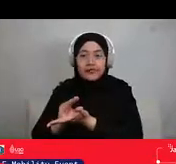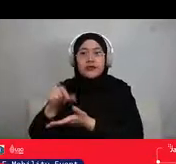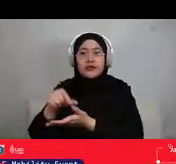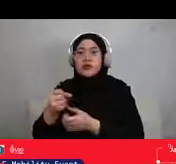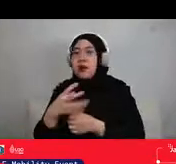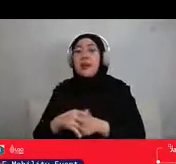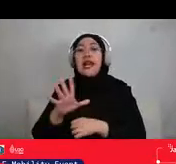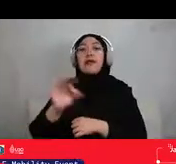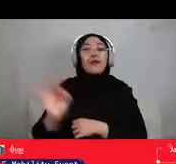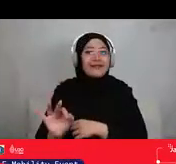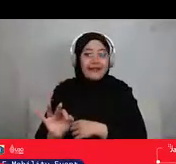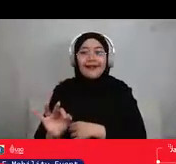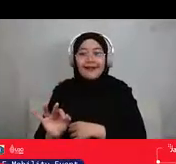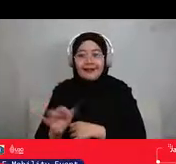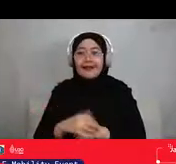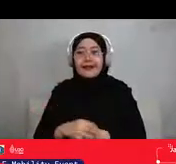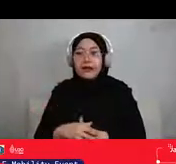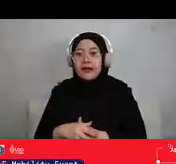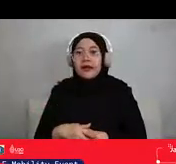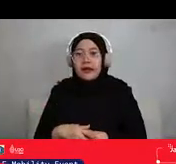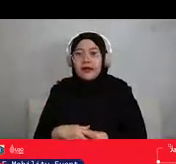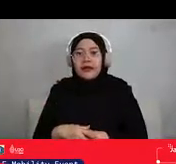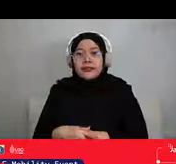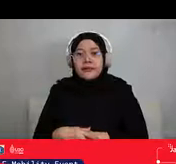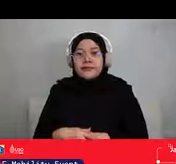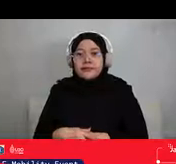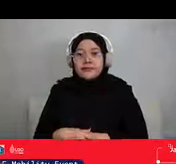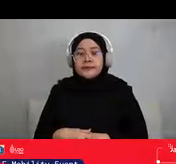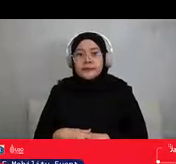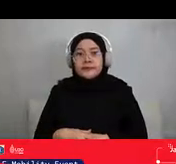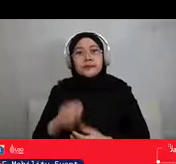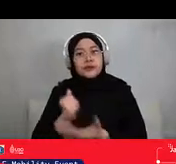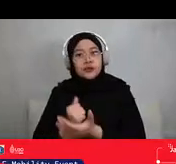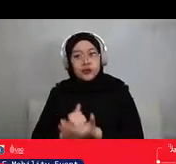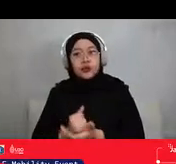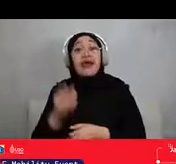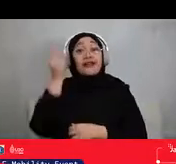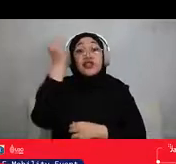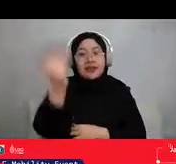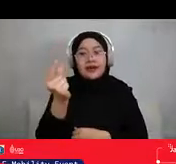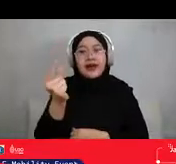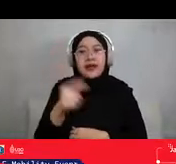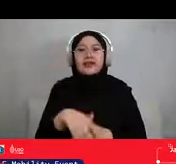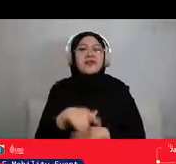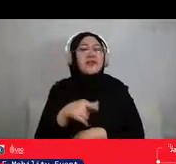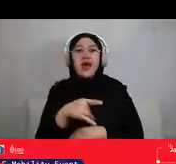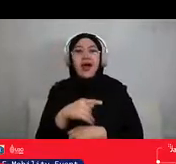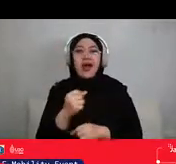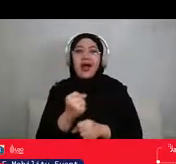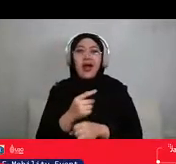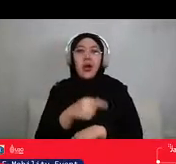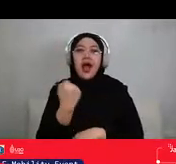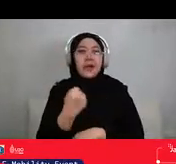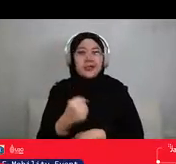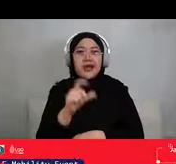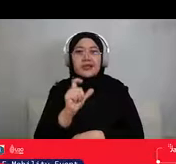presents an almost impossible scenario for this financing to take place using the traditional models, of course. Next slide,